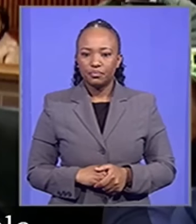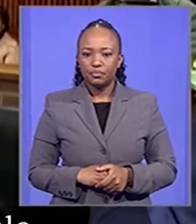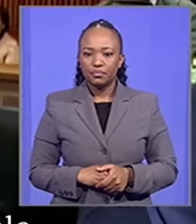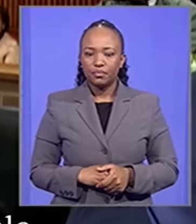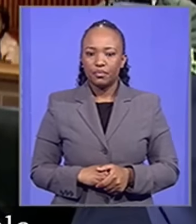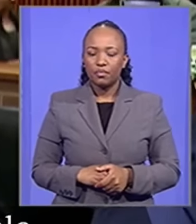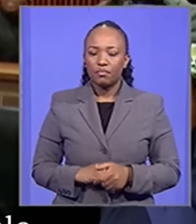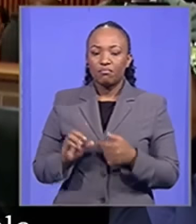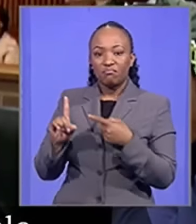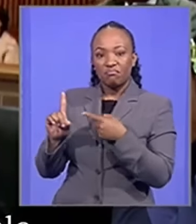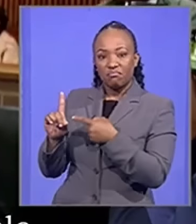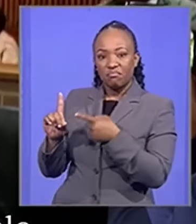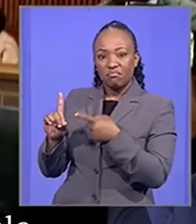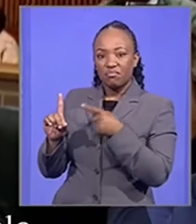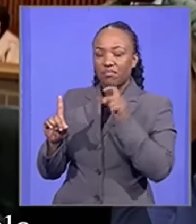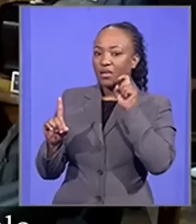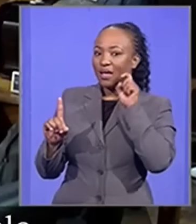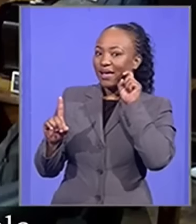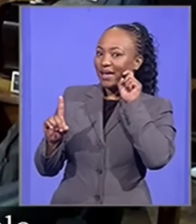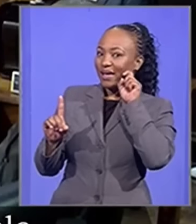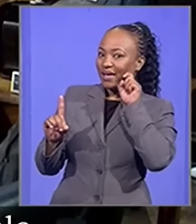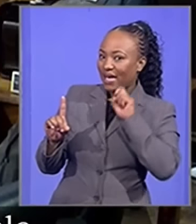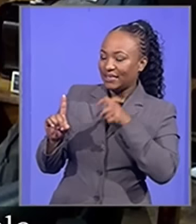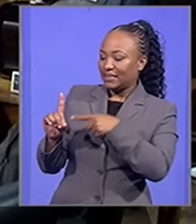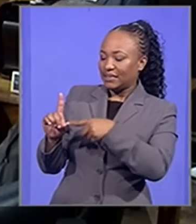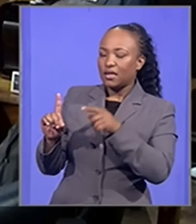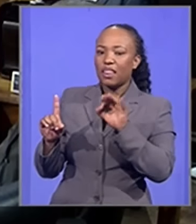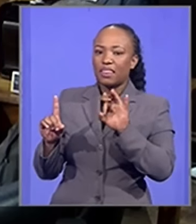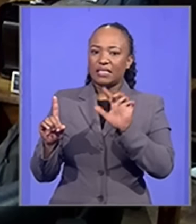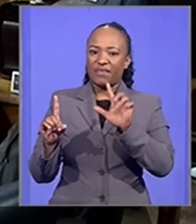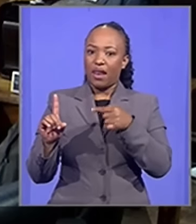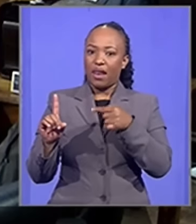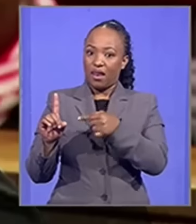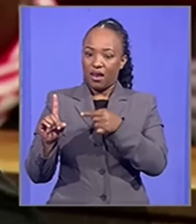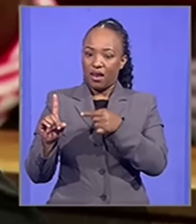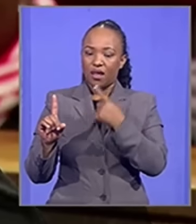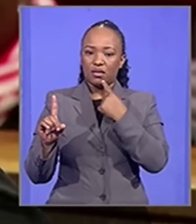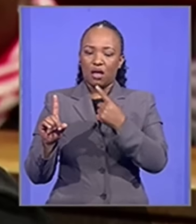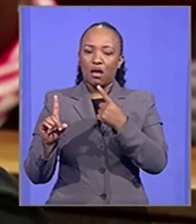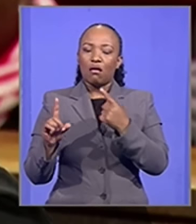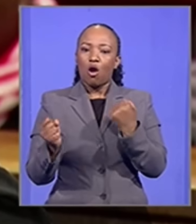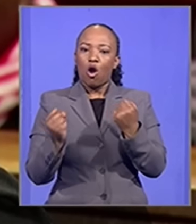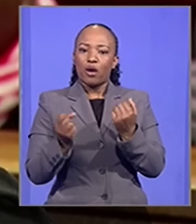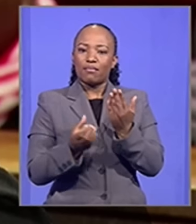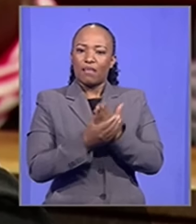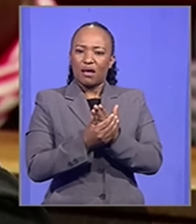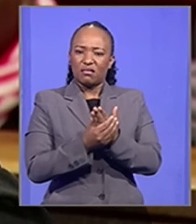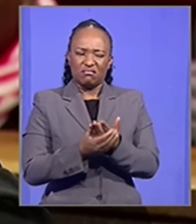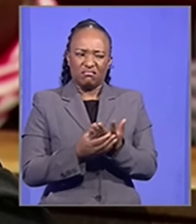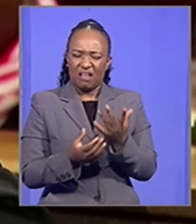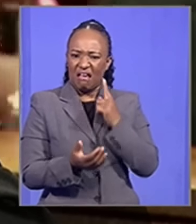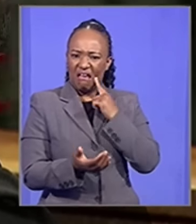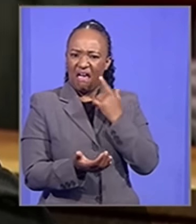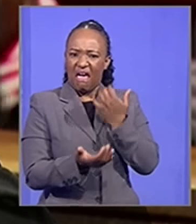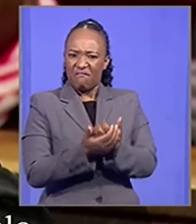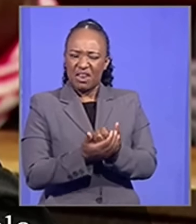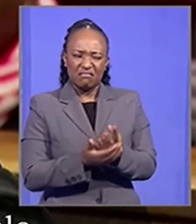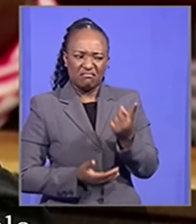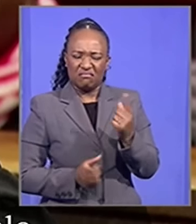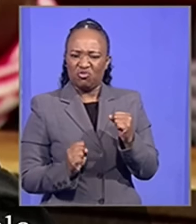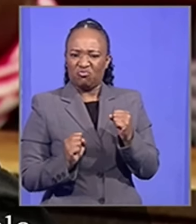Moradi Cholota ya dilemo tse 30 a na le metsisupileng o bolela hore nyewe ya botjhotjhisi kgahlano le yena ya fokola. O bolela hore